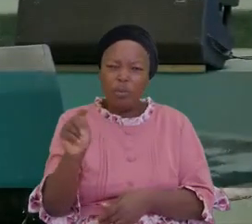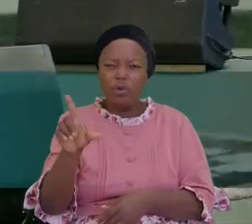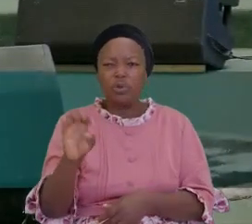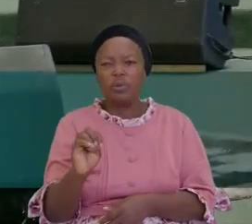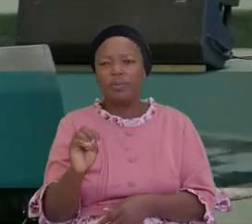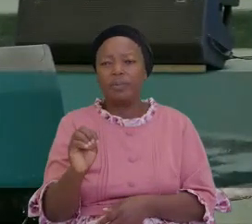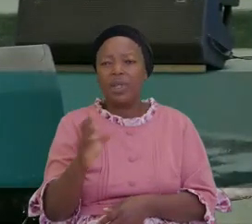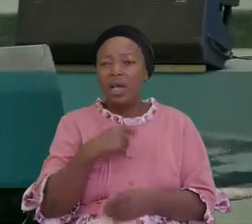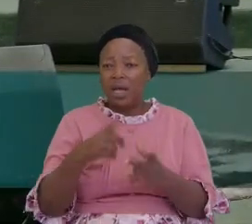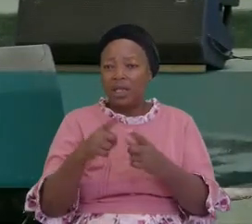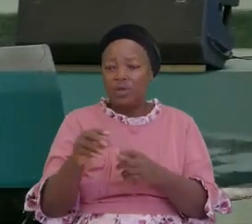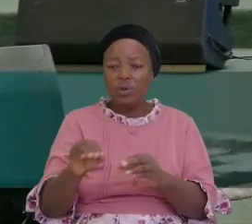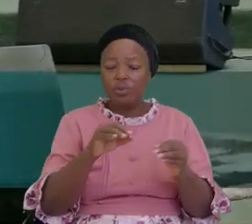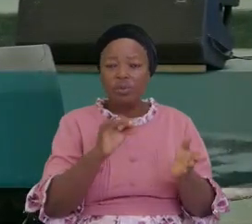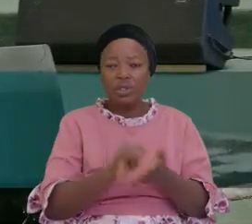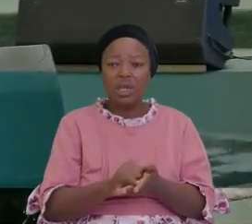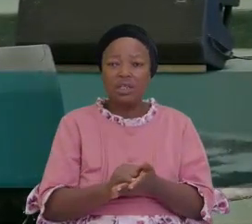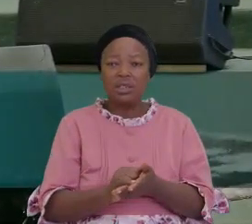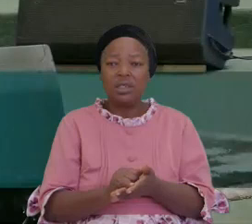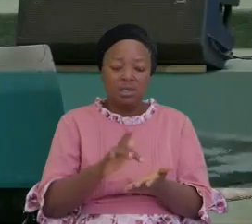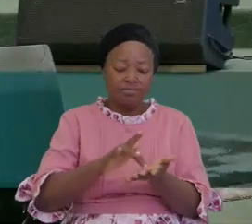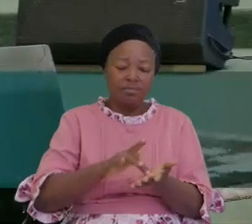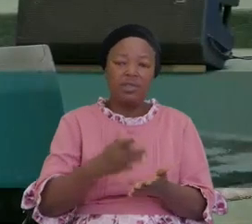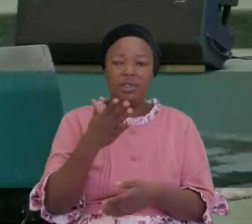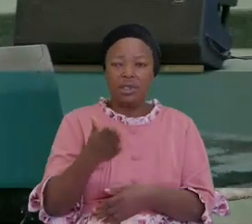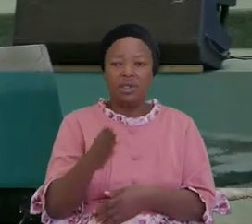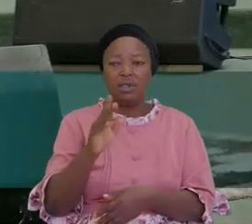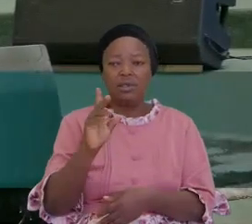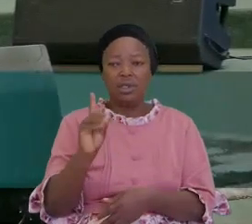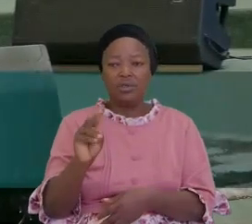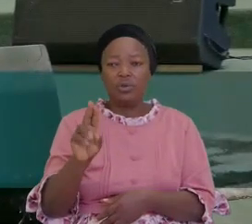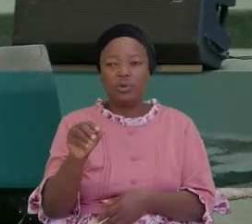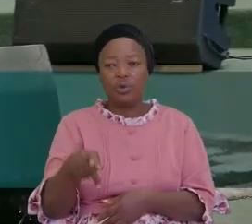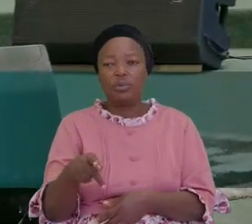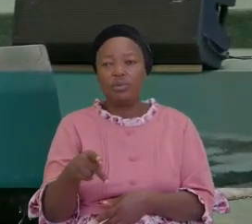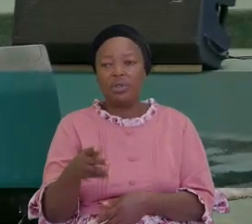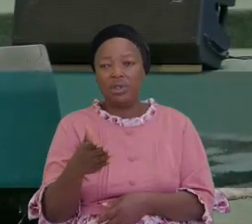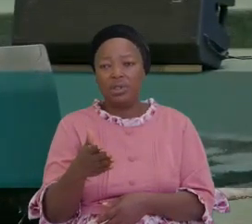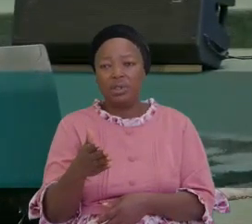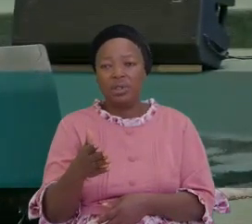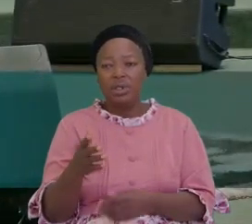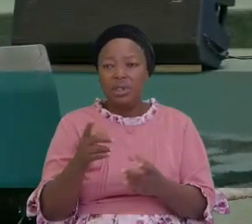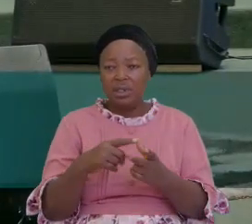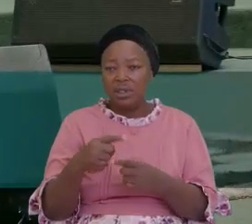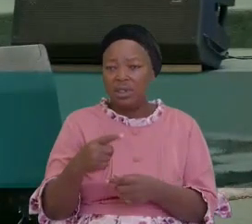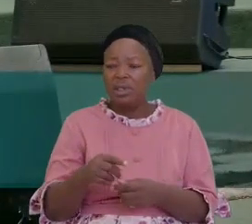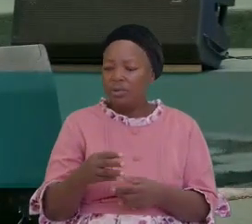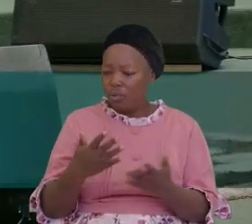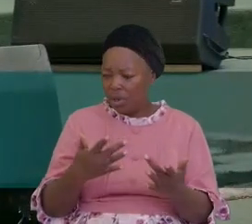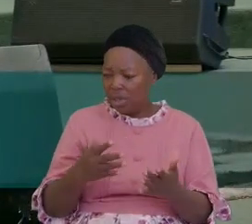And then you put the drops there. But he says, wait, that small bottle